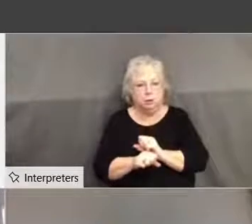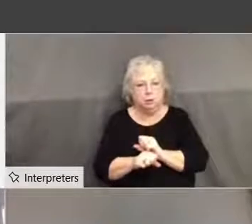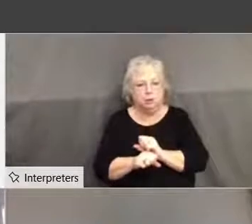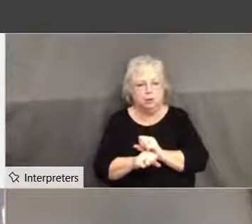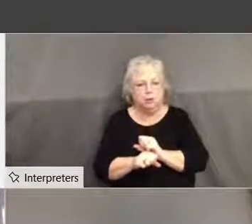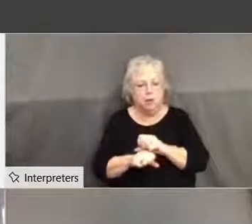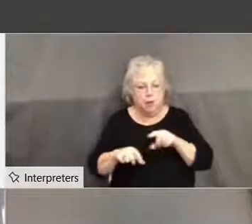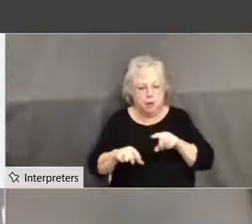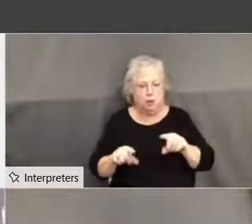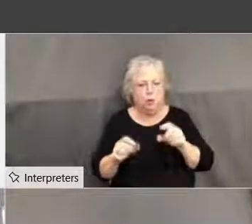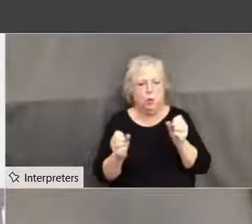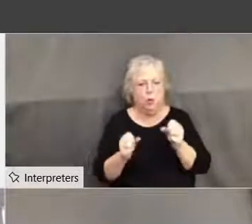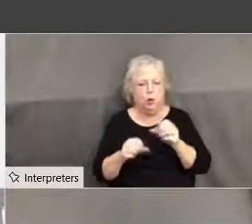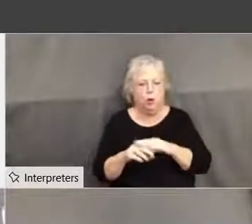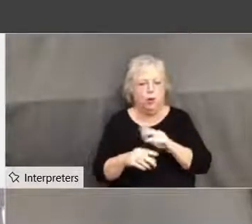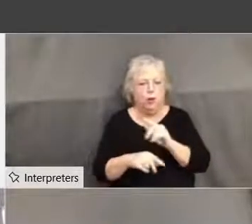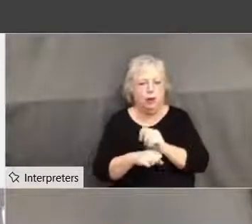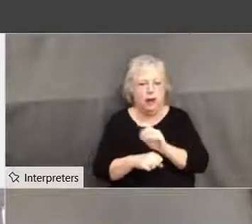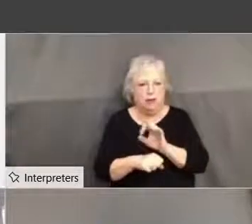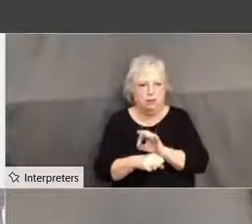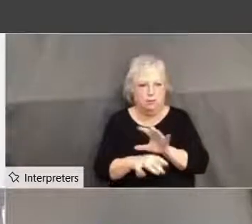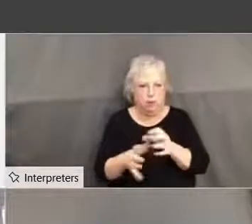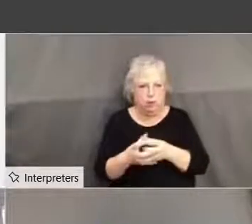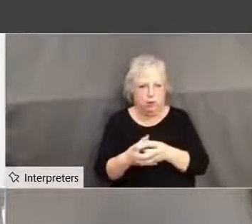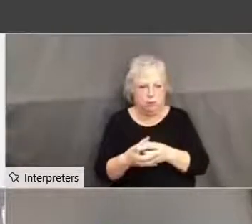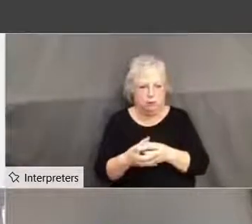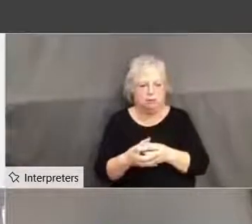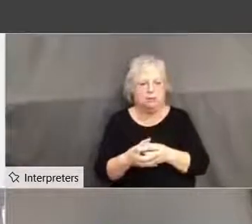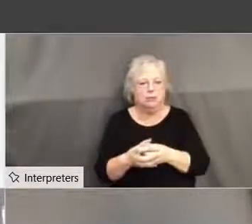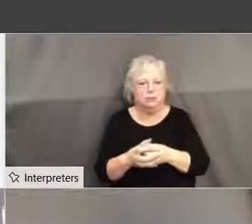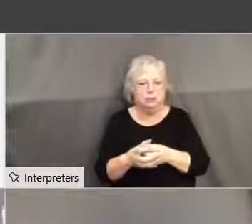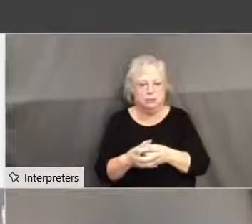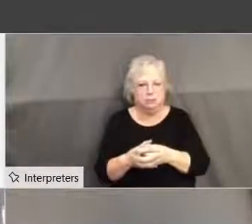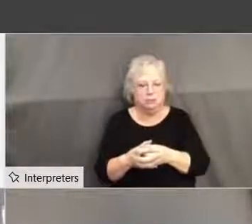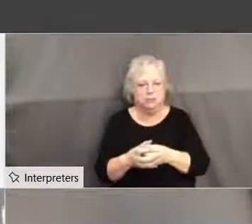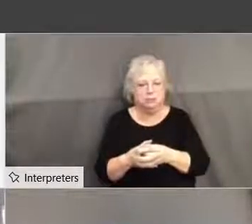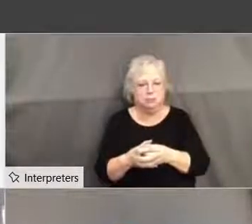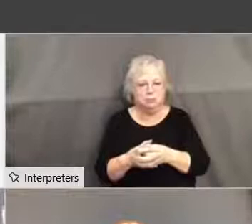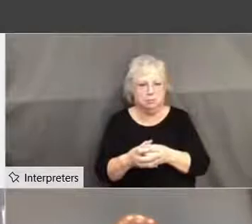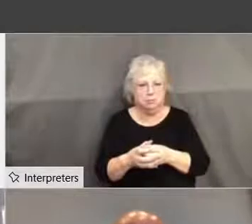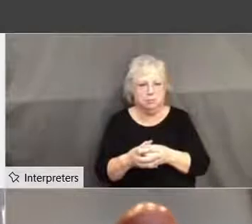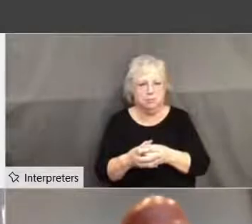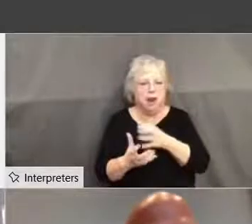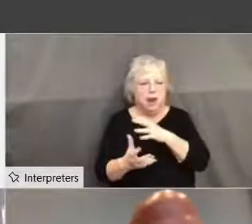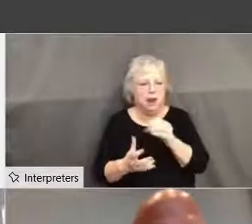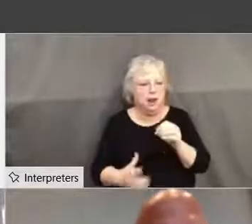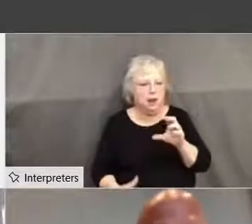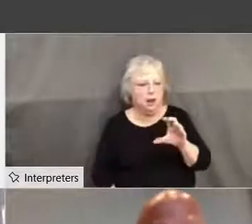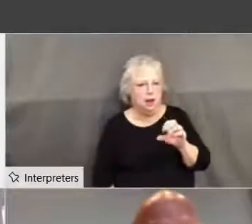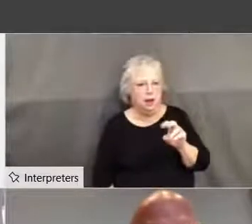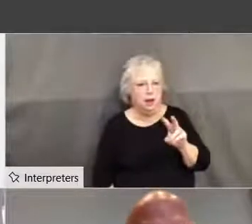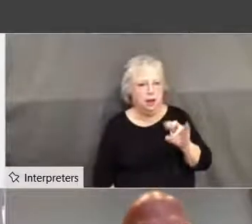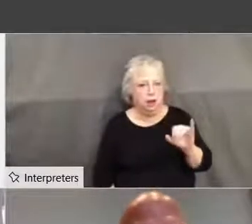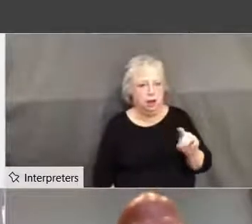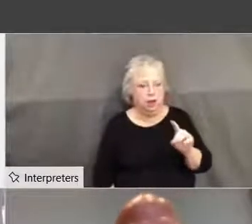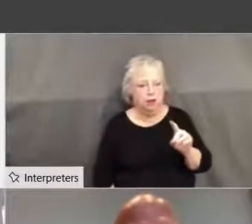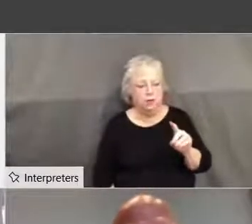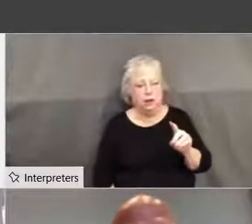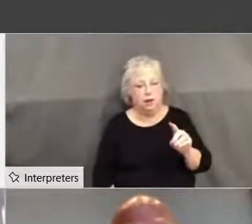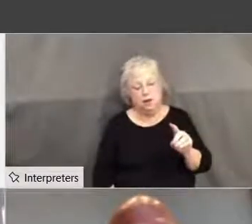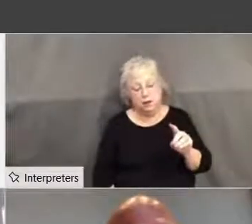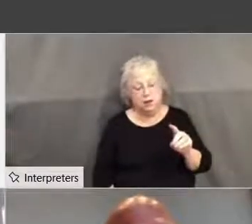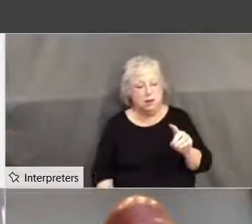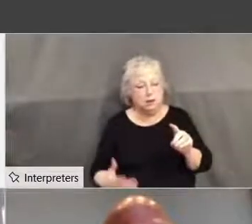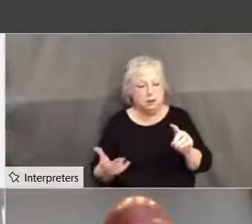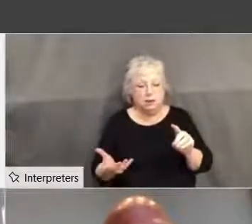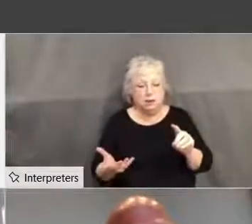winter on the task force, and on the COVID, and it's